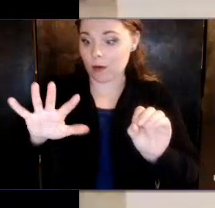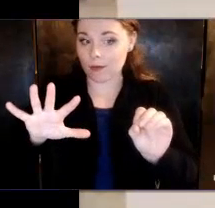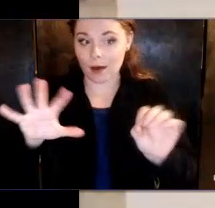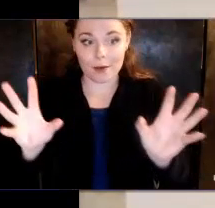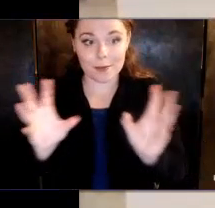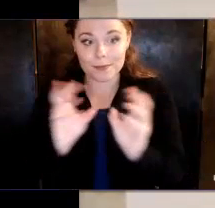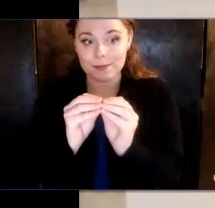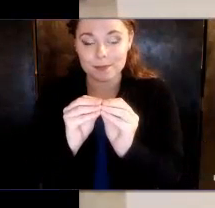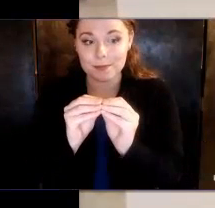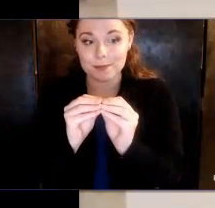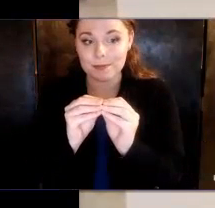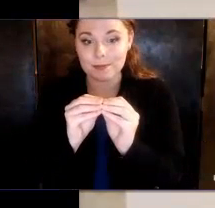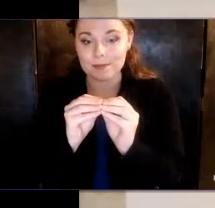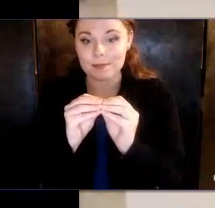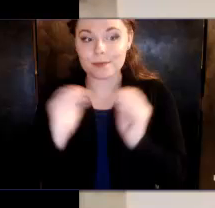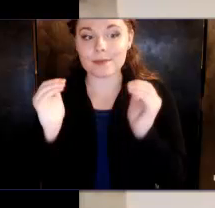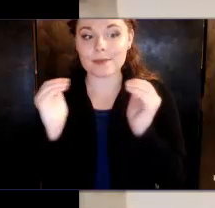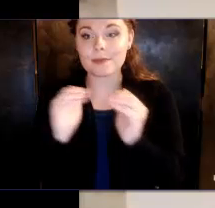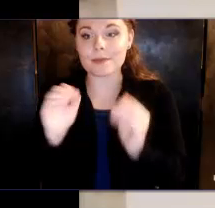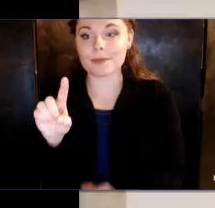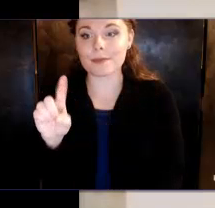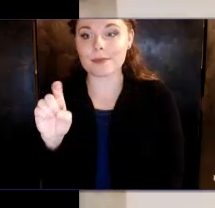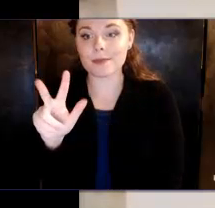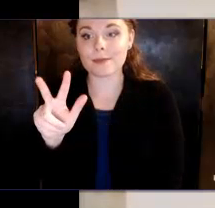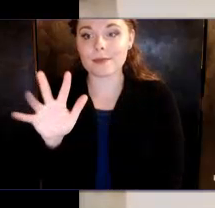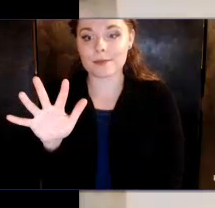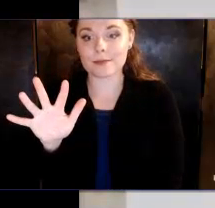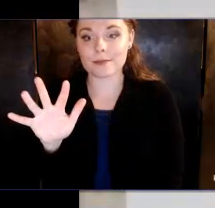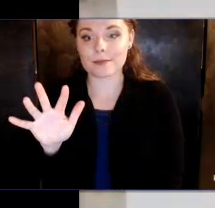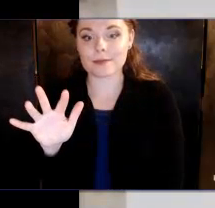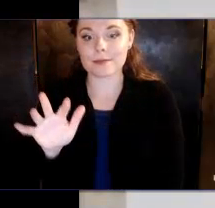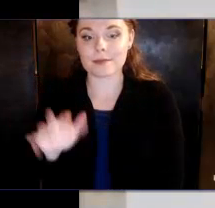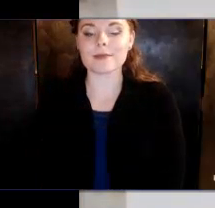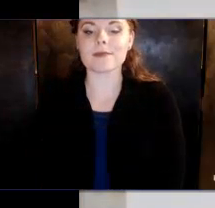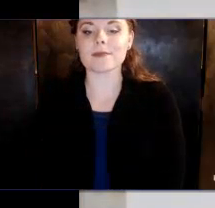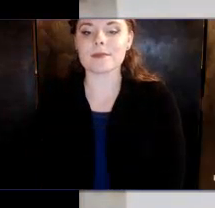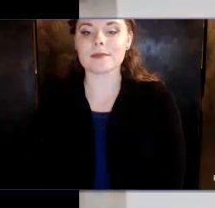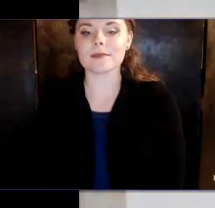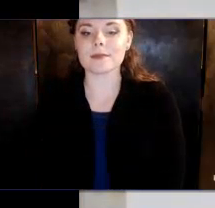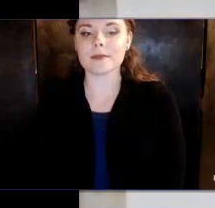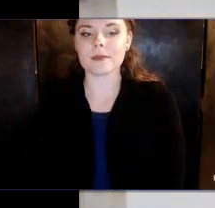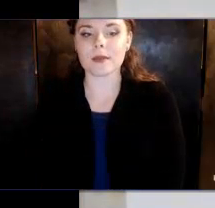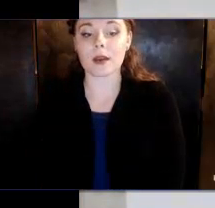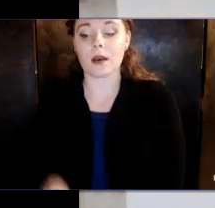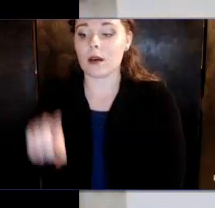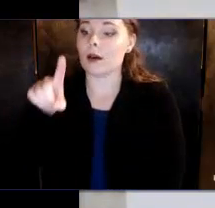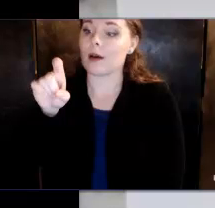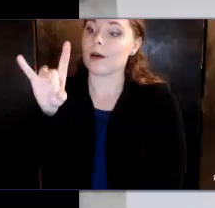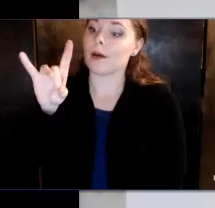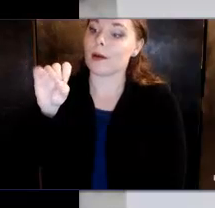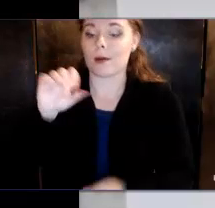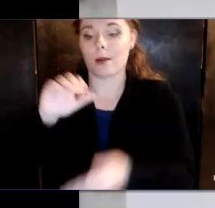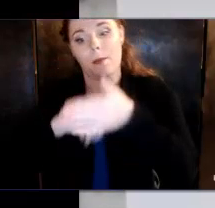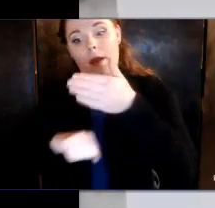45 is 135, and 180 minus